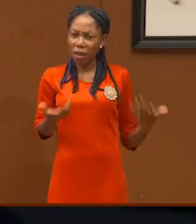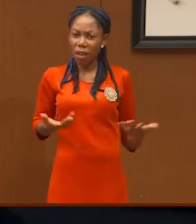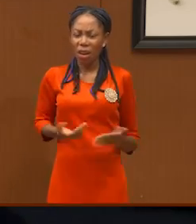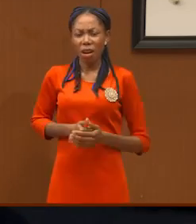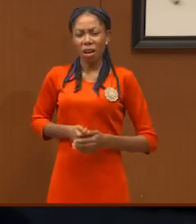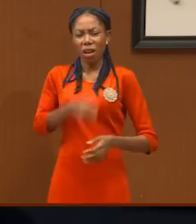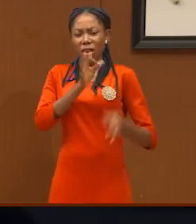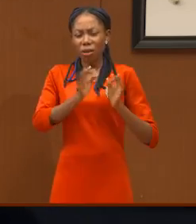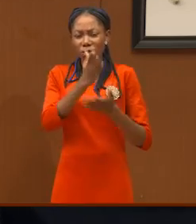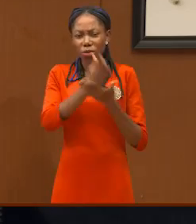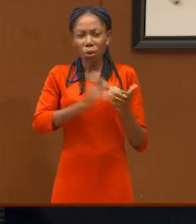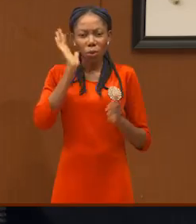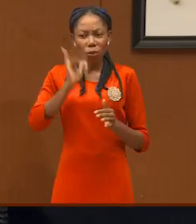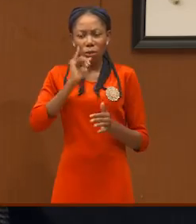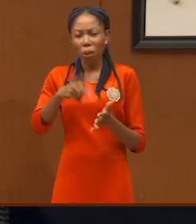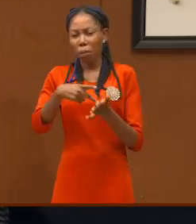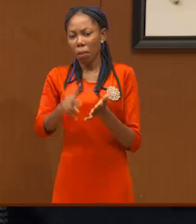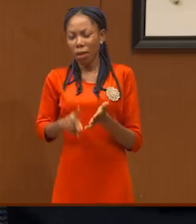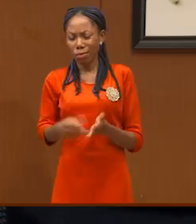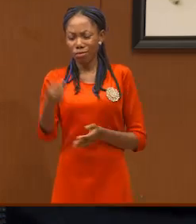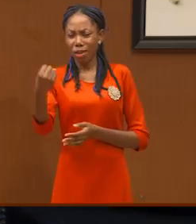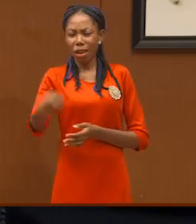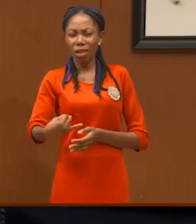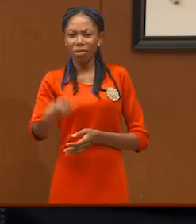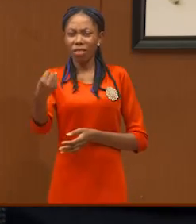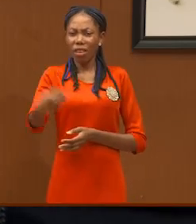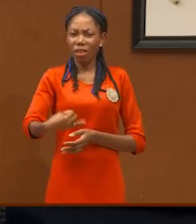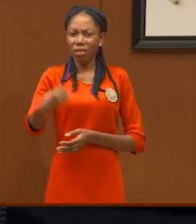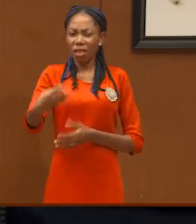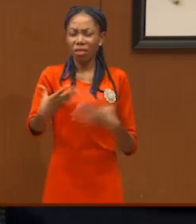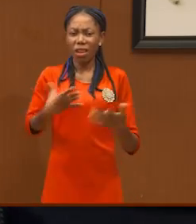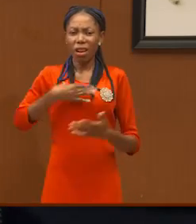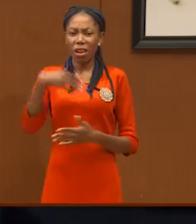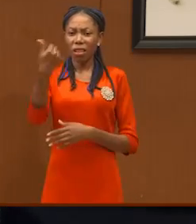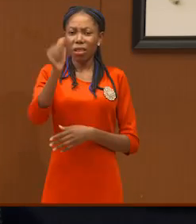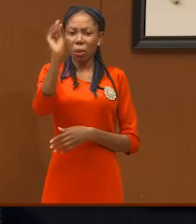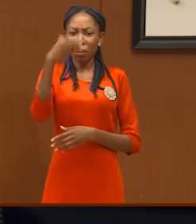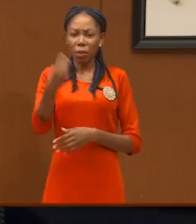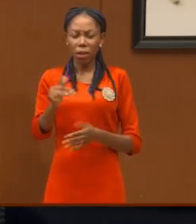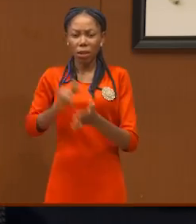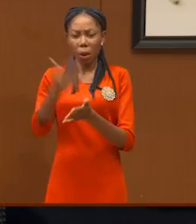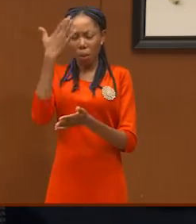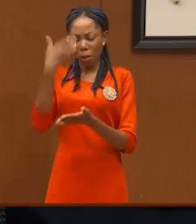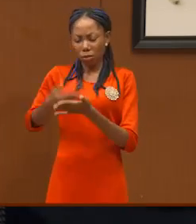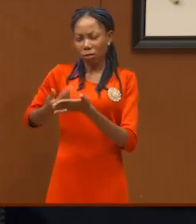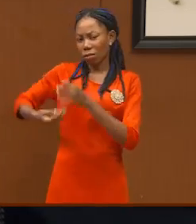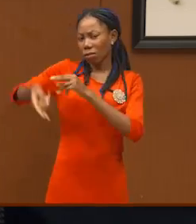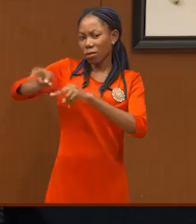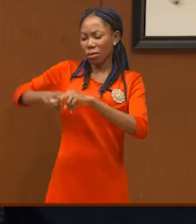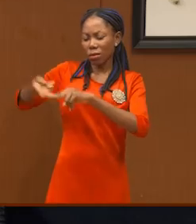whole full bill, you will pay like, let's say, 10% of the bill. That's why the bill keep accumulating. And now,